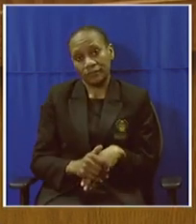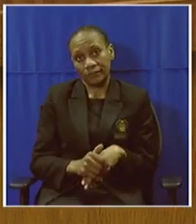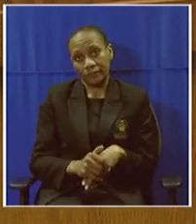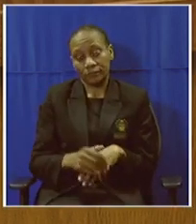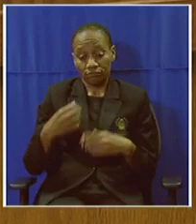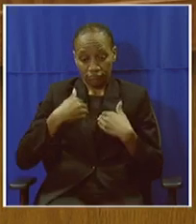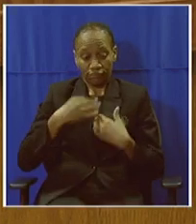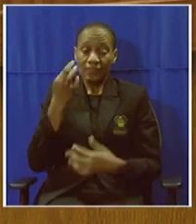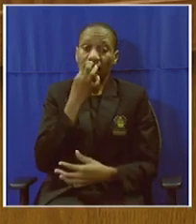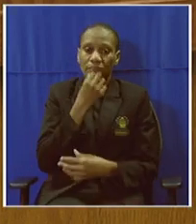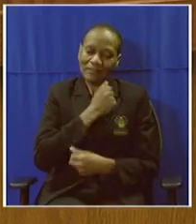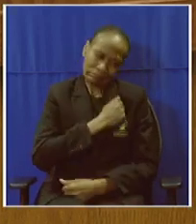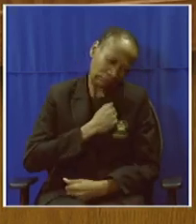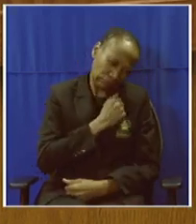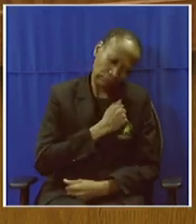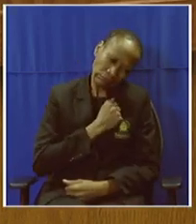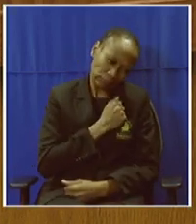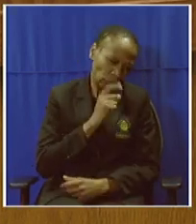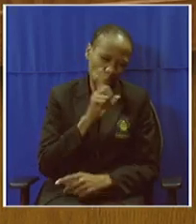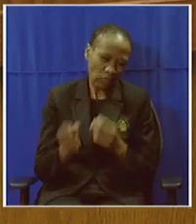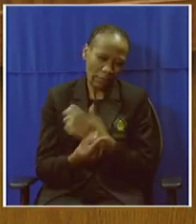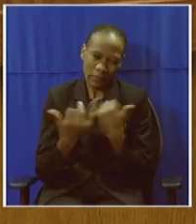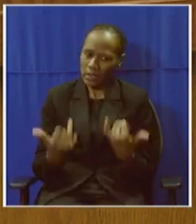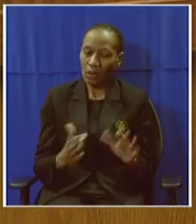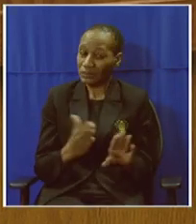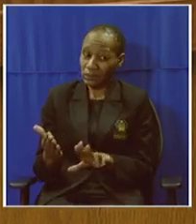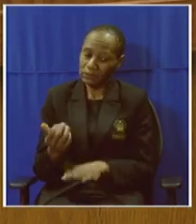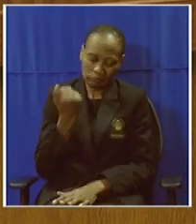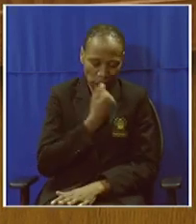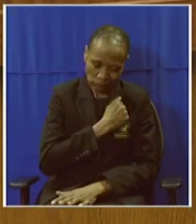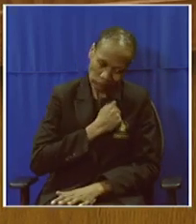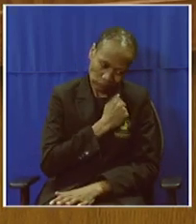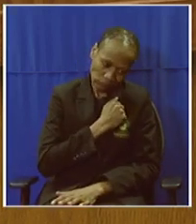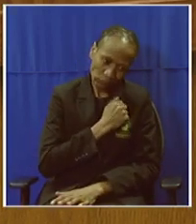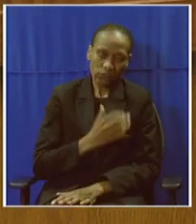We say that we are very sorry about what has happened.